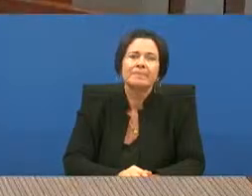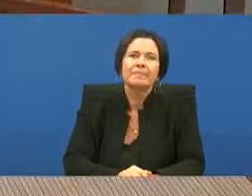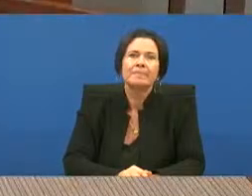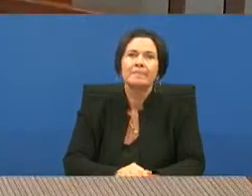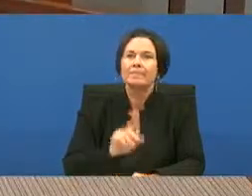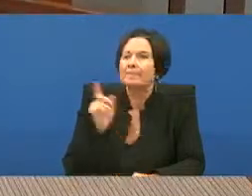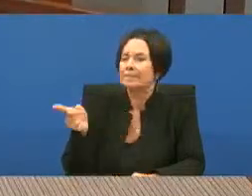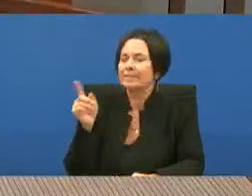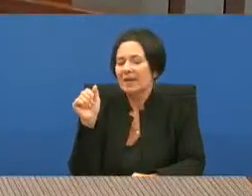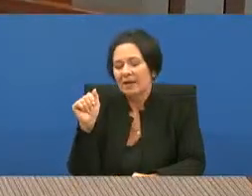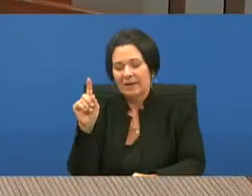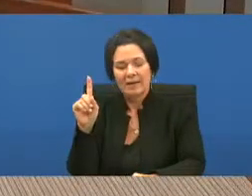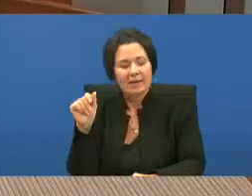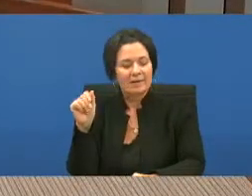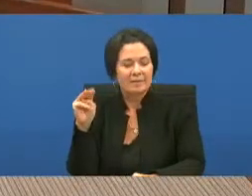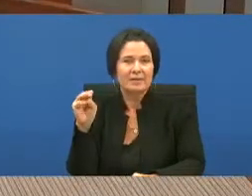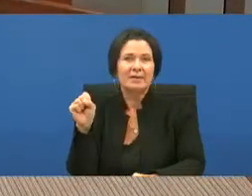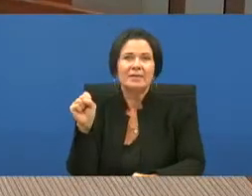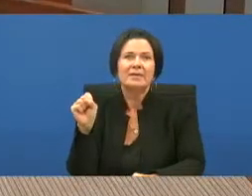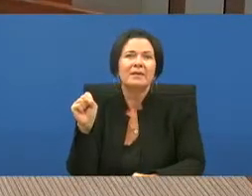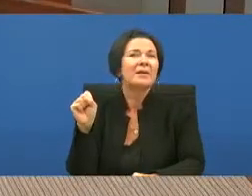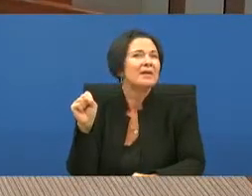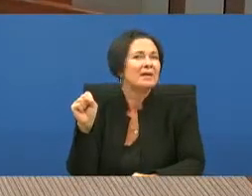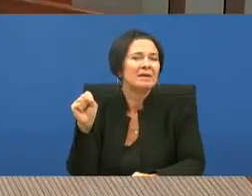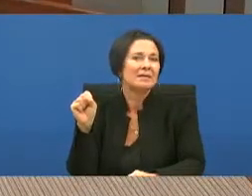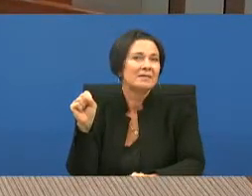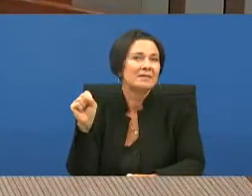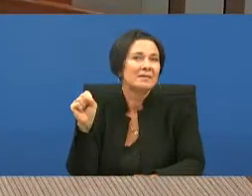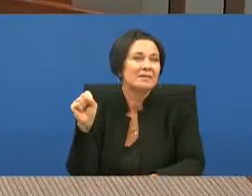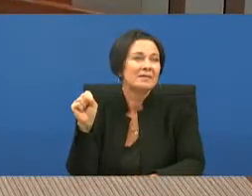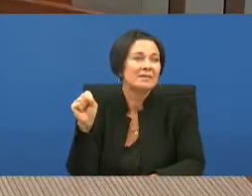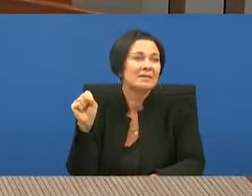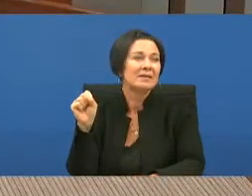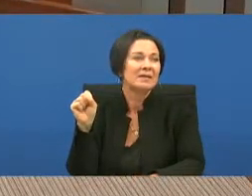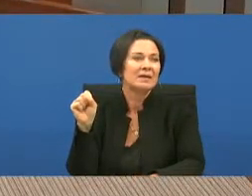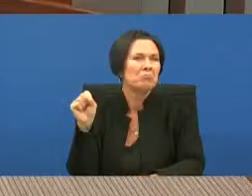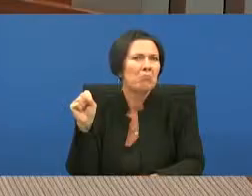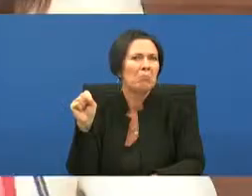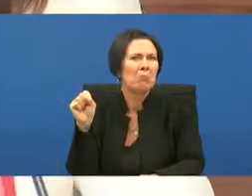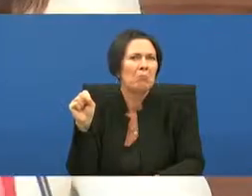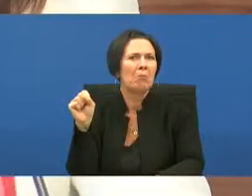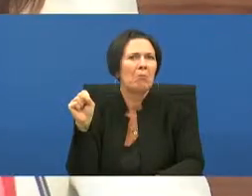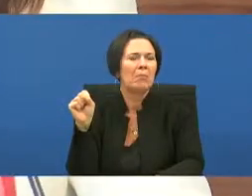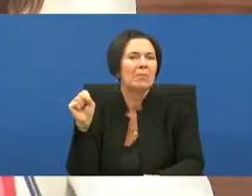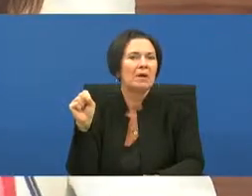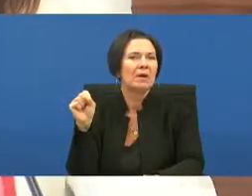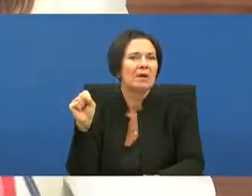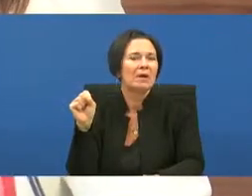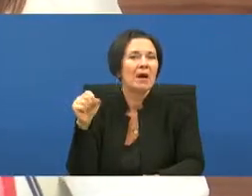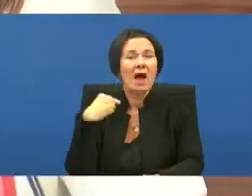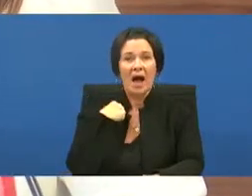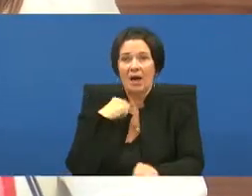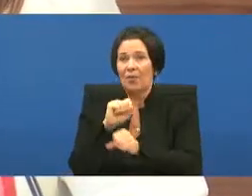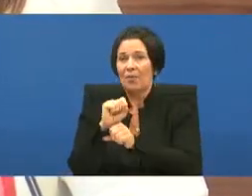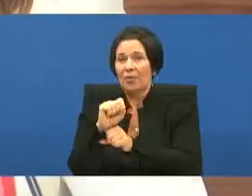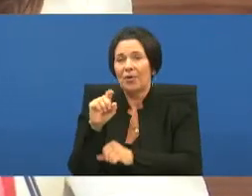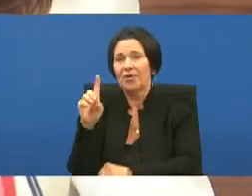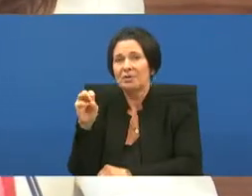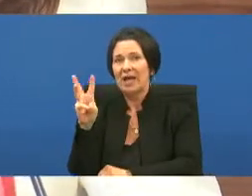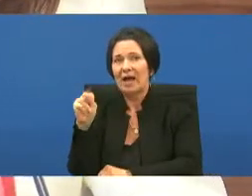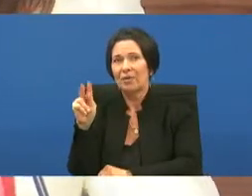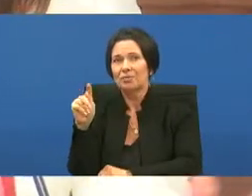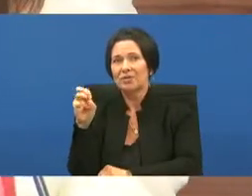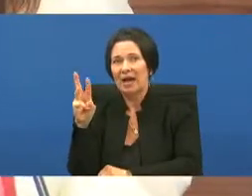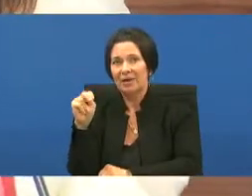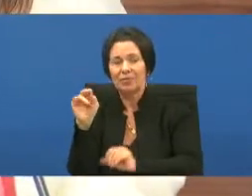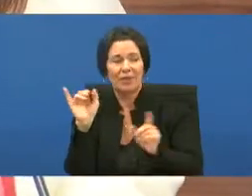Councilwoman Adams. Thank you. I want to echo some of what Dwight said. I work downtown, and